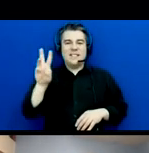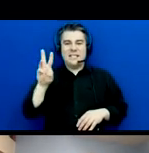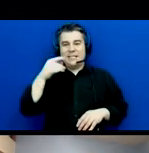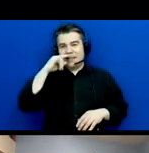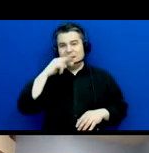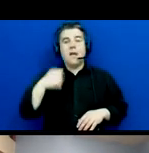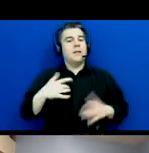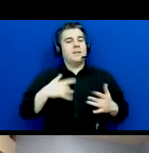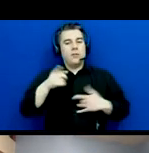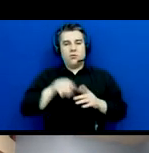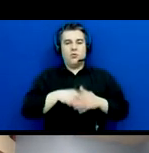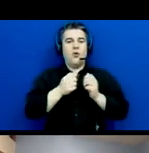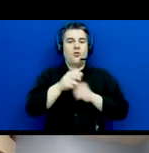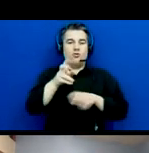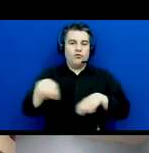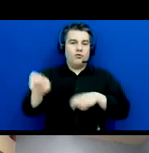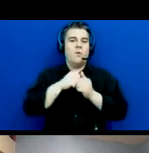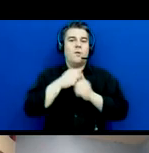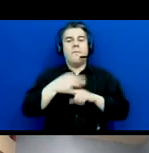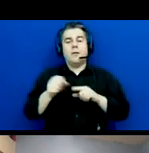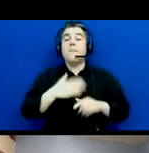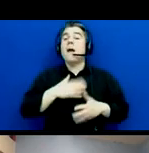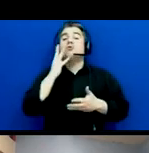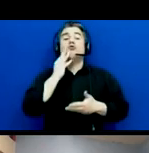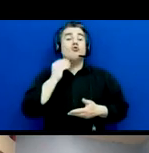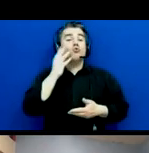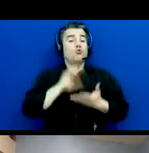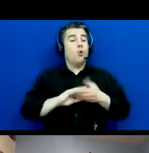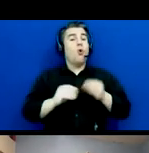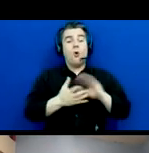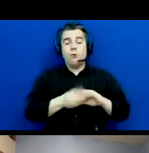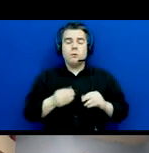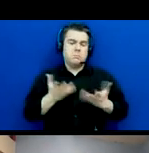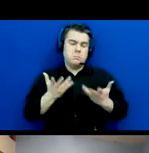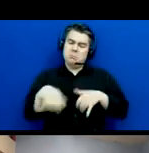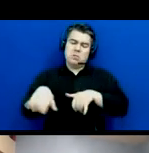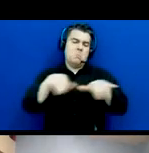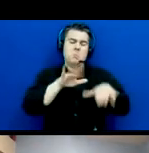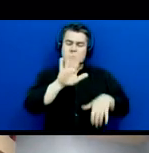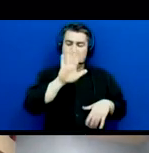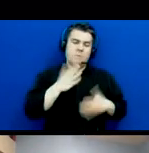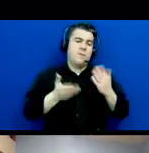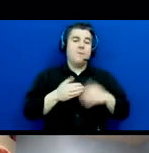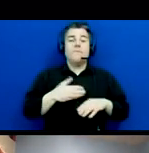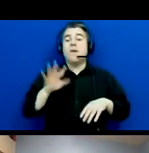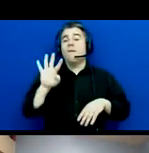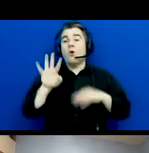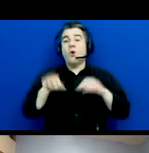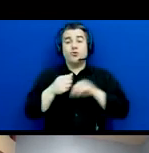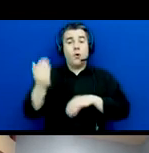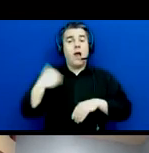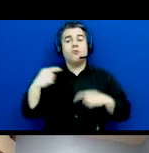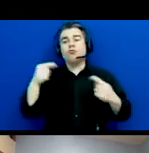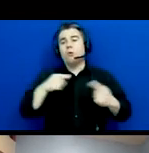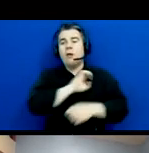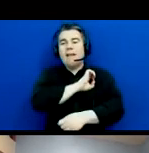decided to start your journey with Plexus, and my story is not unlike probably a lot of yours. Over 4 years ago, I was struggling with